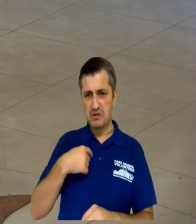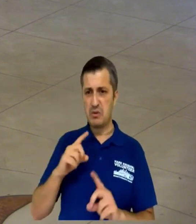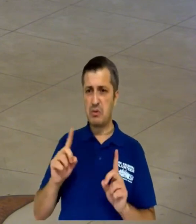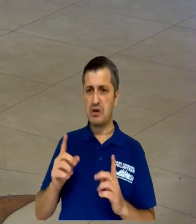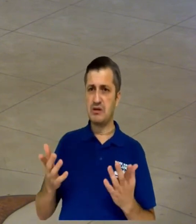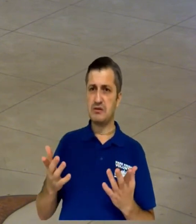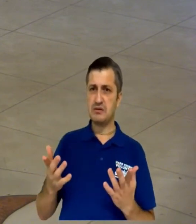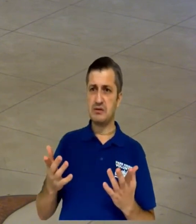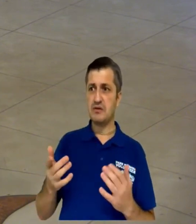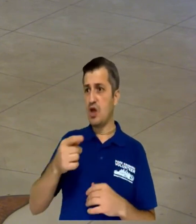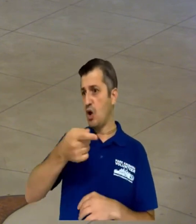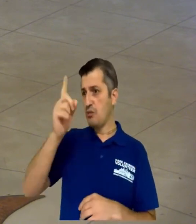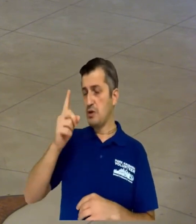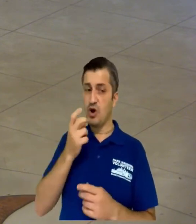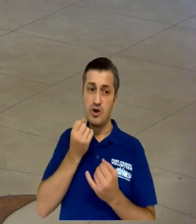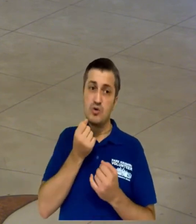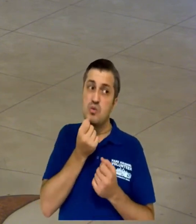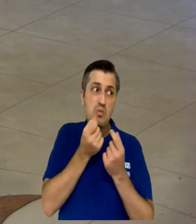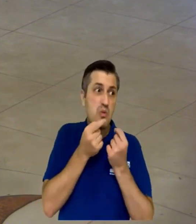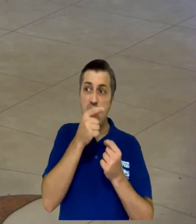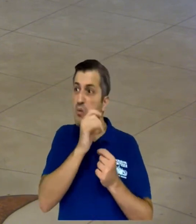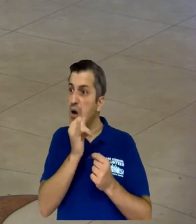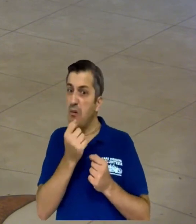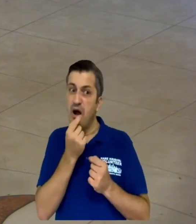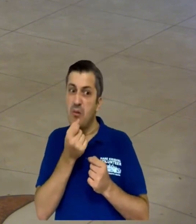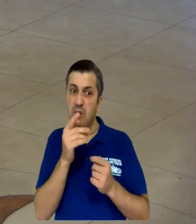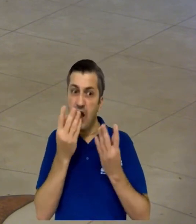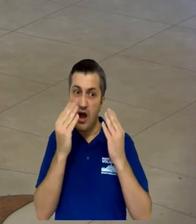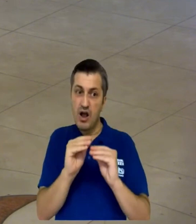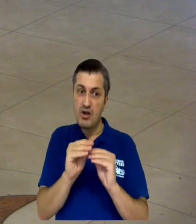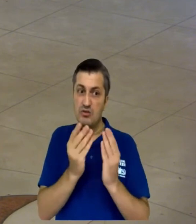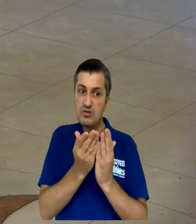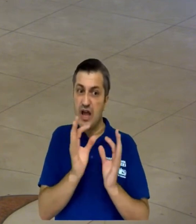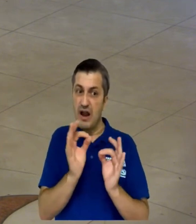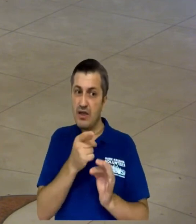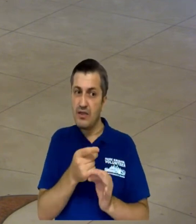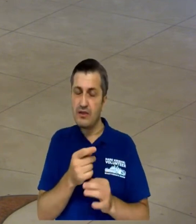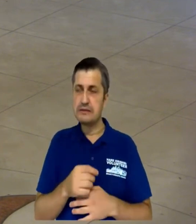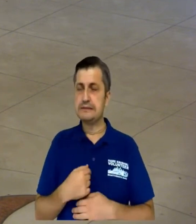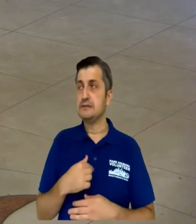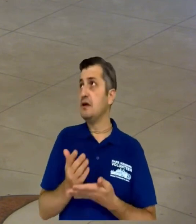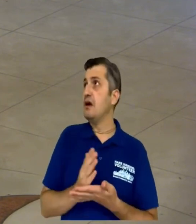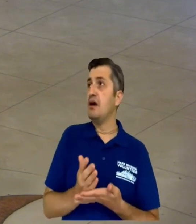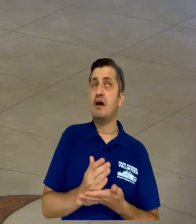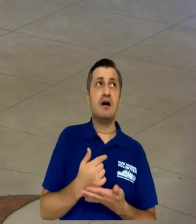right? And I was really down, actually. And then, at that point,